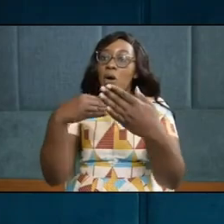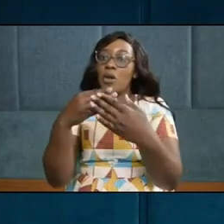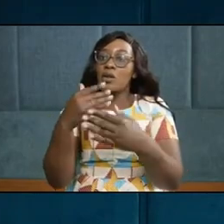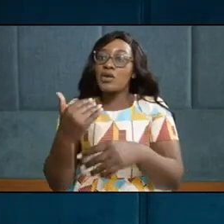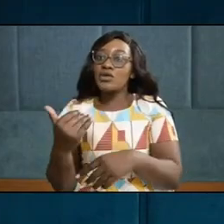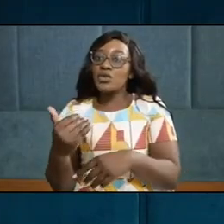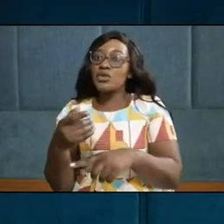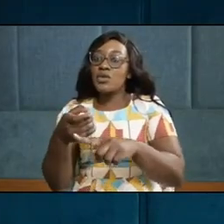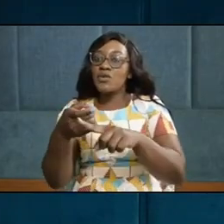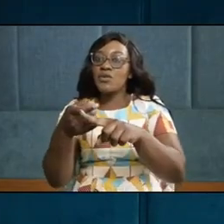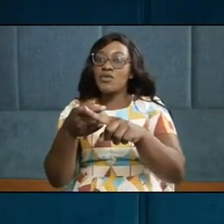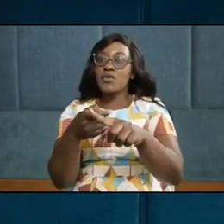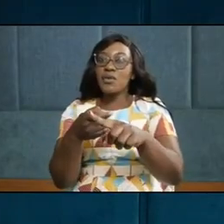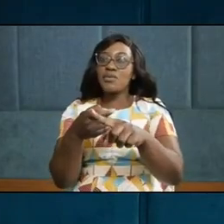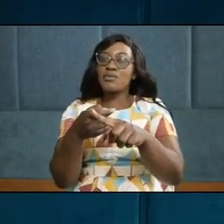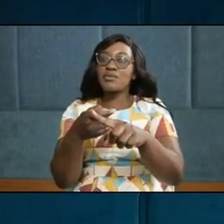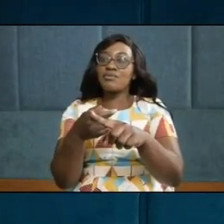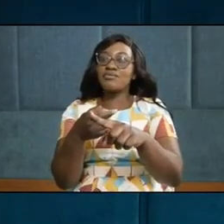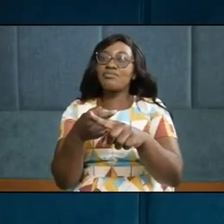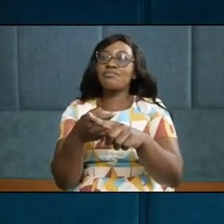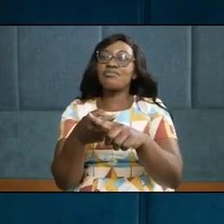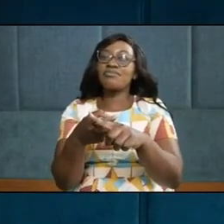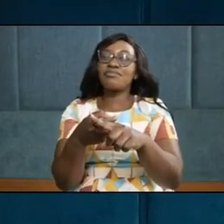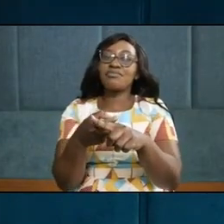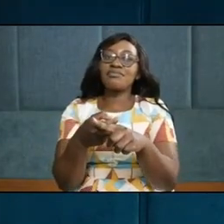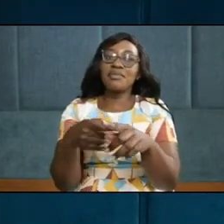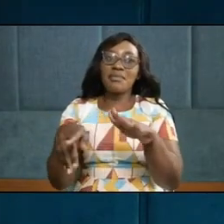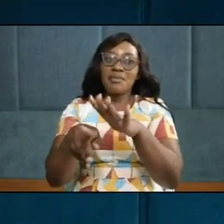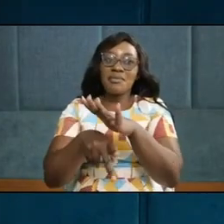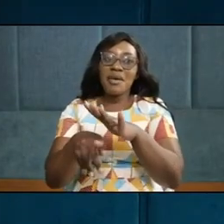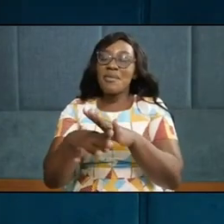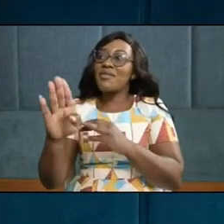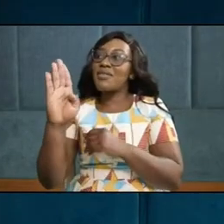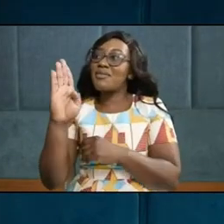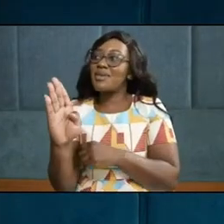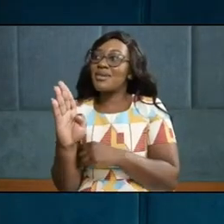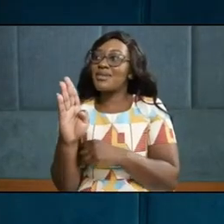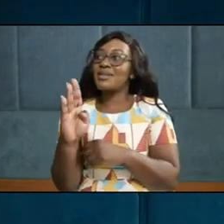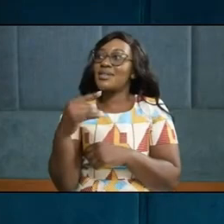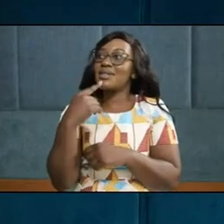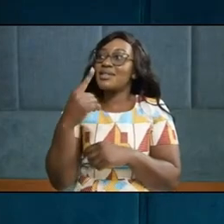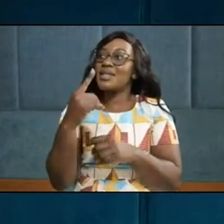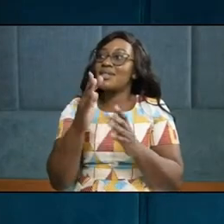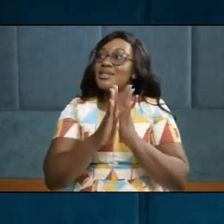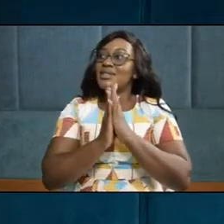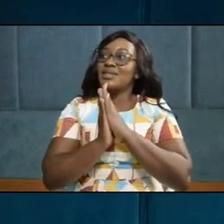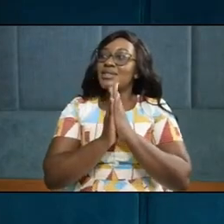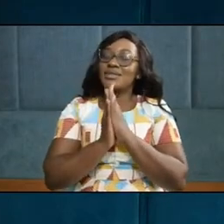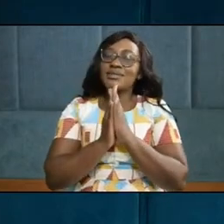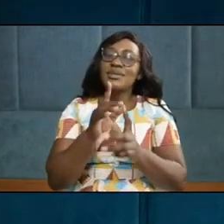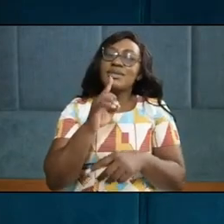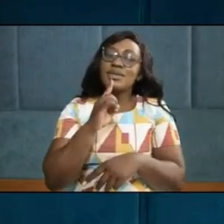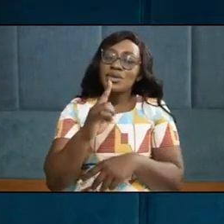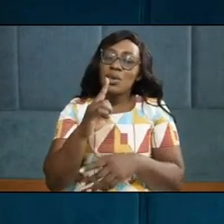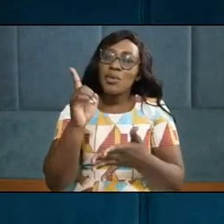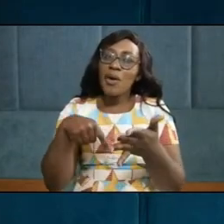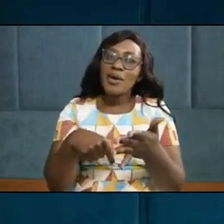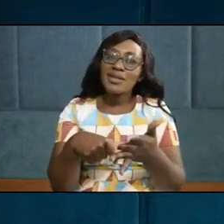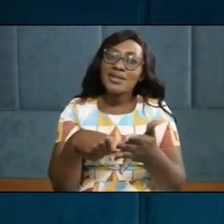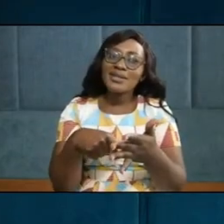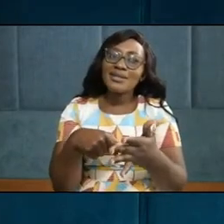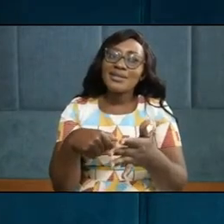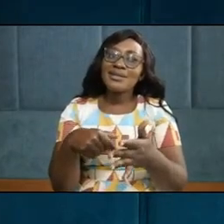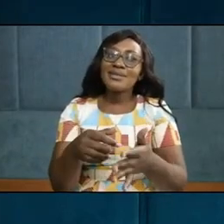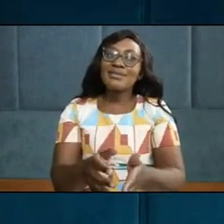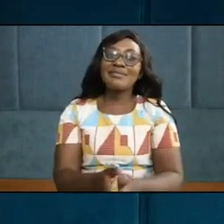the 7 disciples who were assisting Paul. So Paul went on and